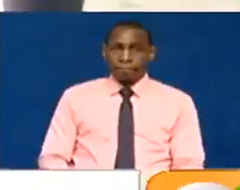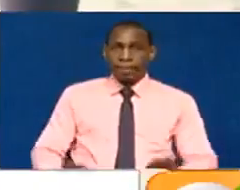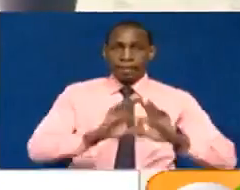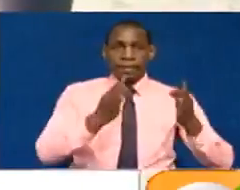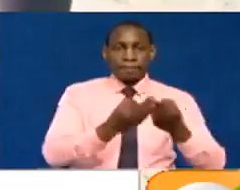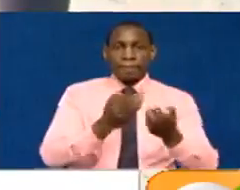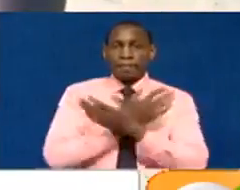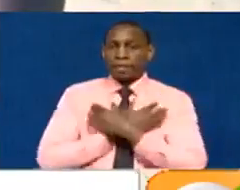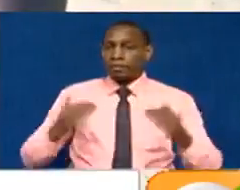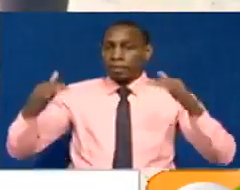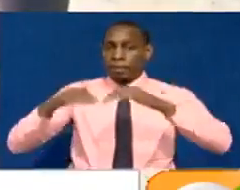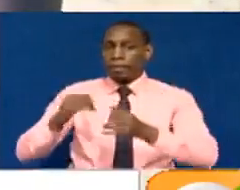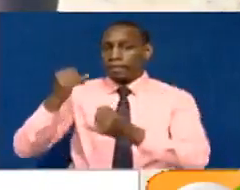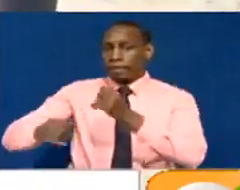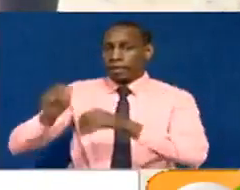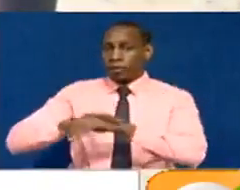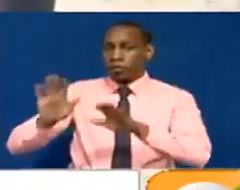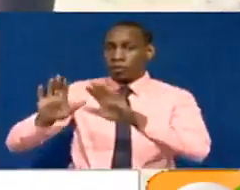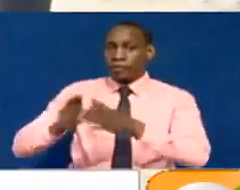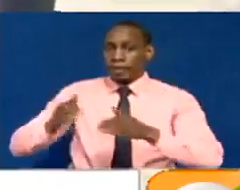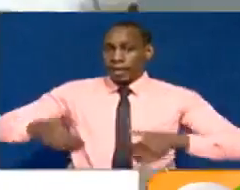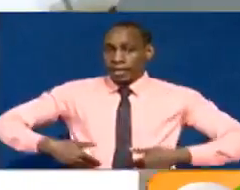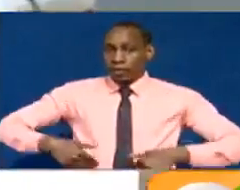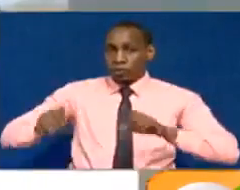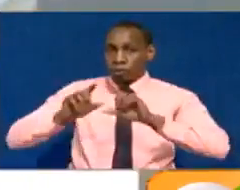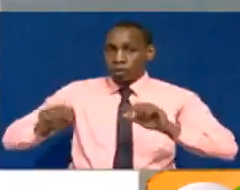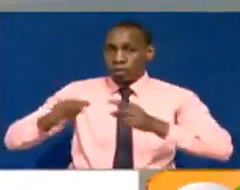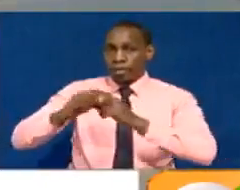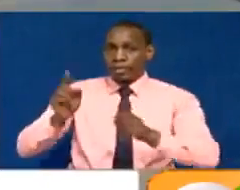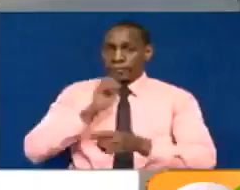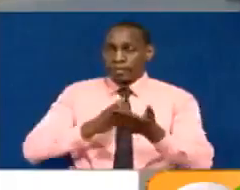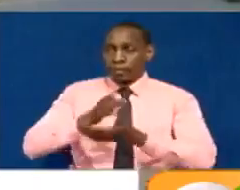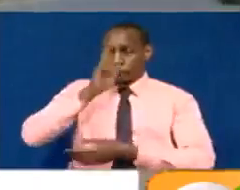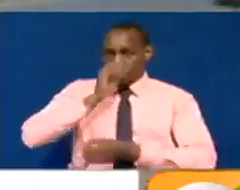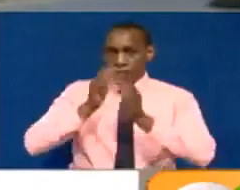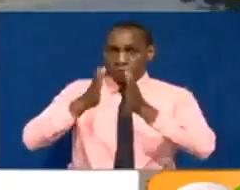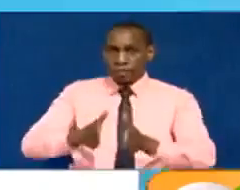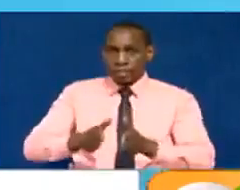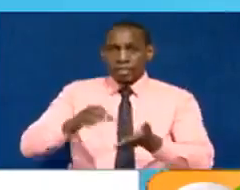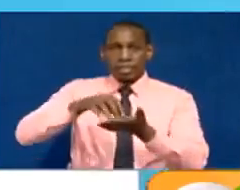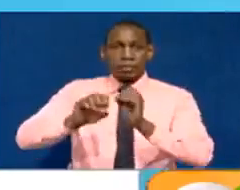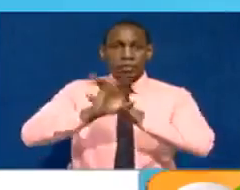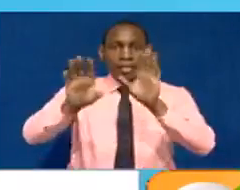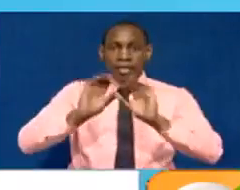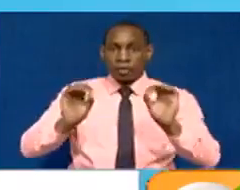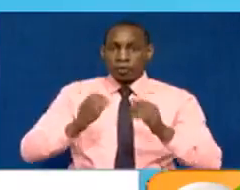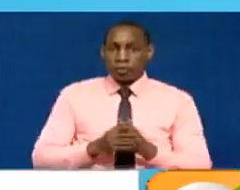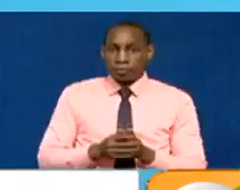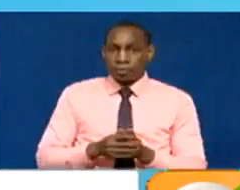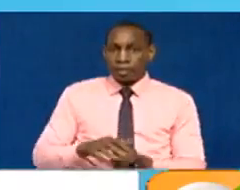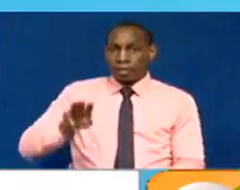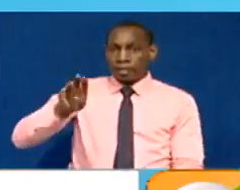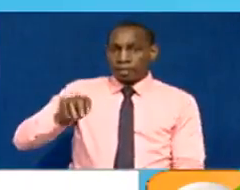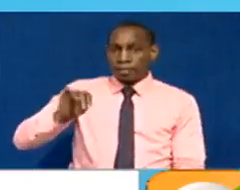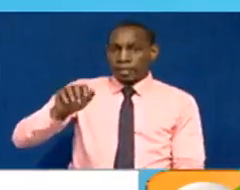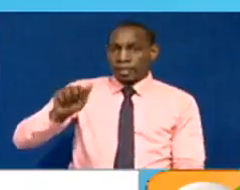Family and friends gather to bid farewell to a young soul allegedly killed by police officers in unclear circumstances. Miano